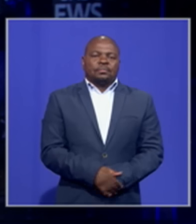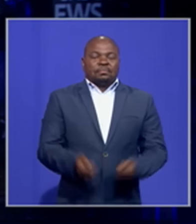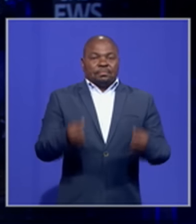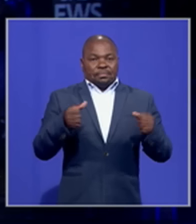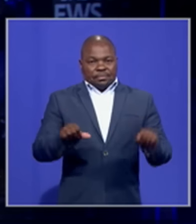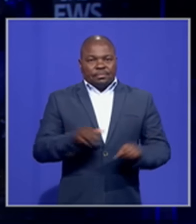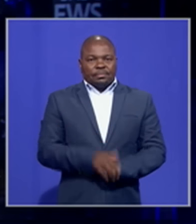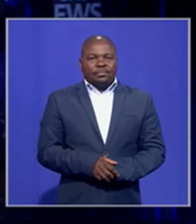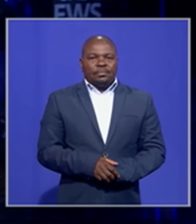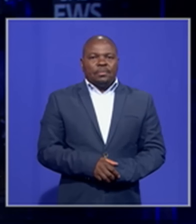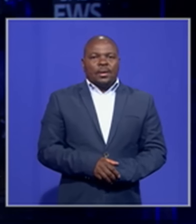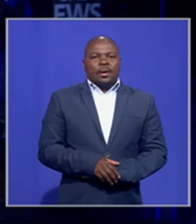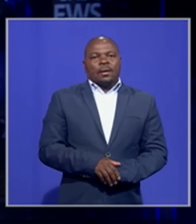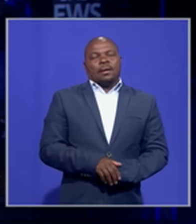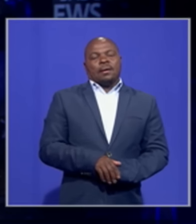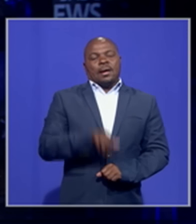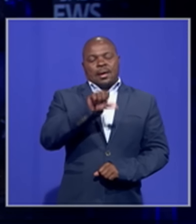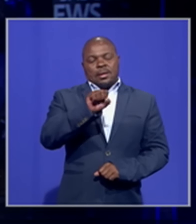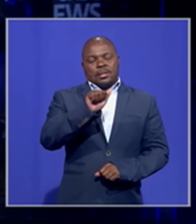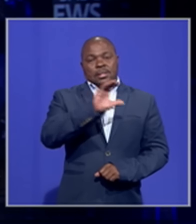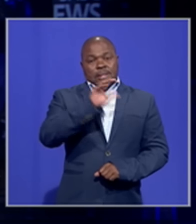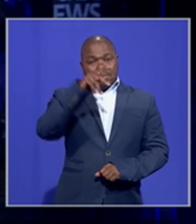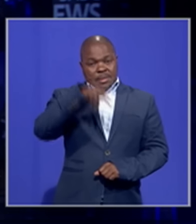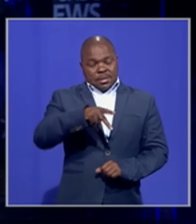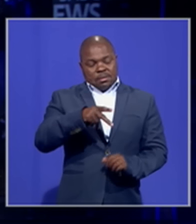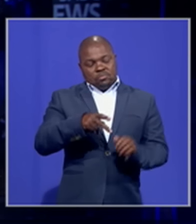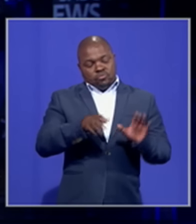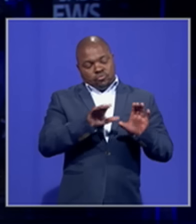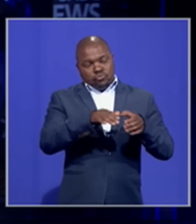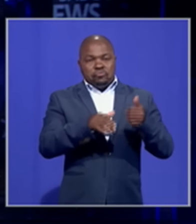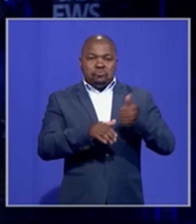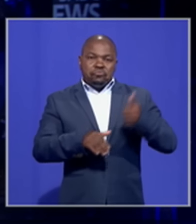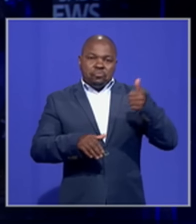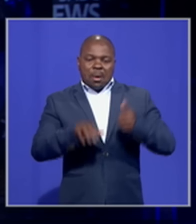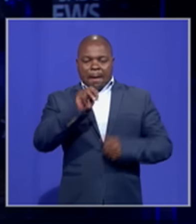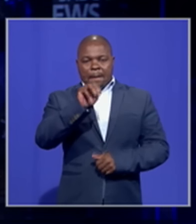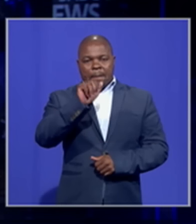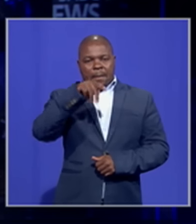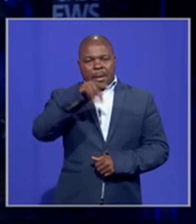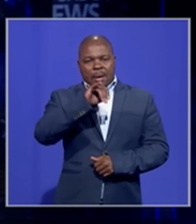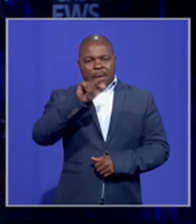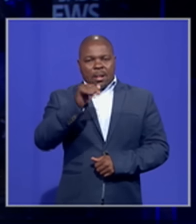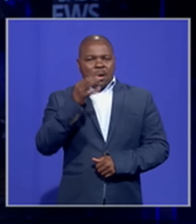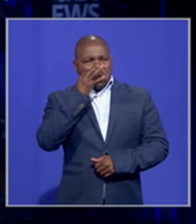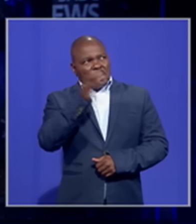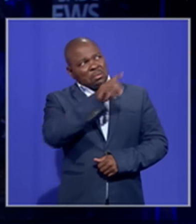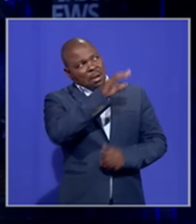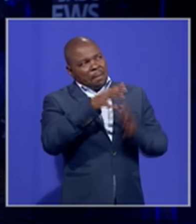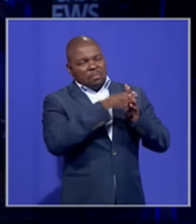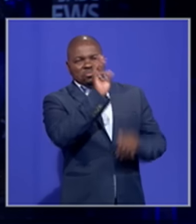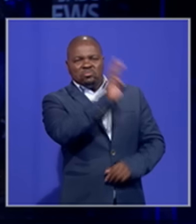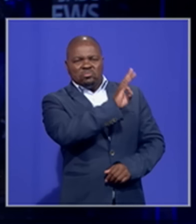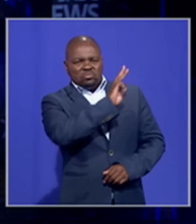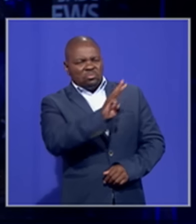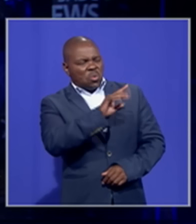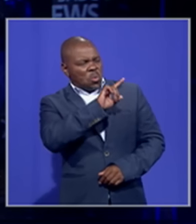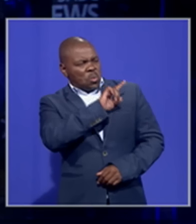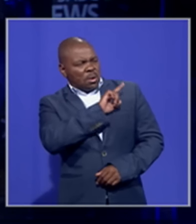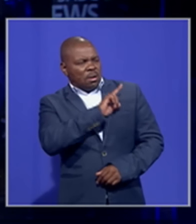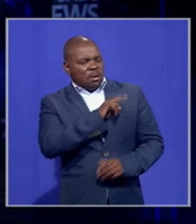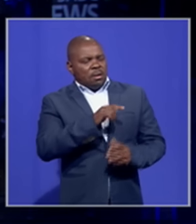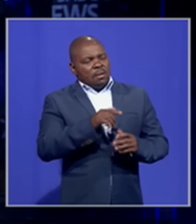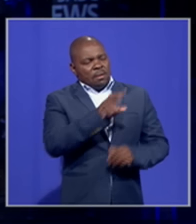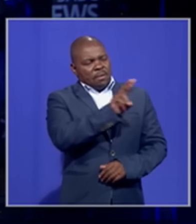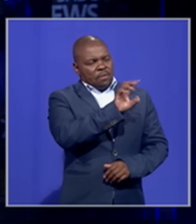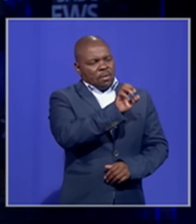Kaolele mongodi moholo wa mokgatlo wa makomonisi leng Solima Paila o sa holotse ka bohale diketso tse mabifi tsa America le ho hapa ha mopresidente